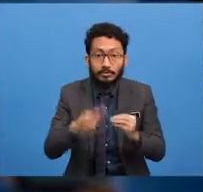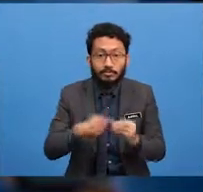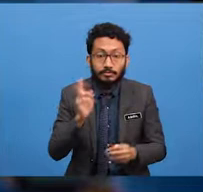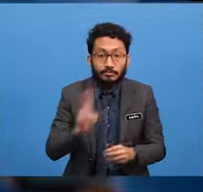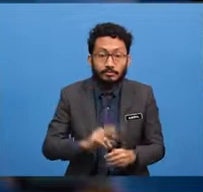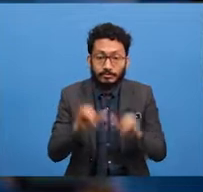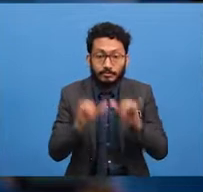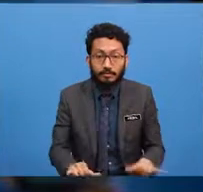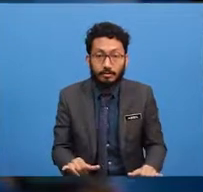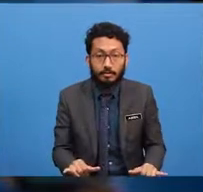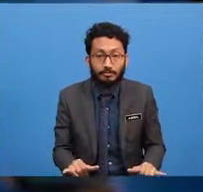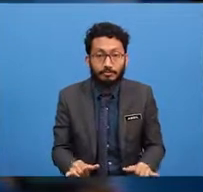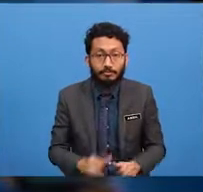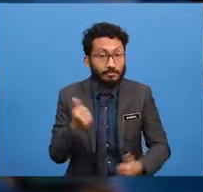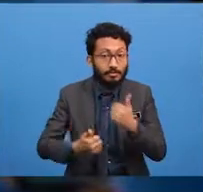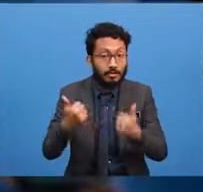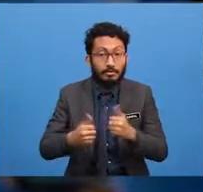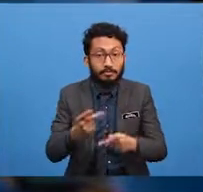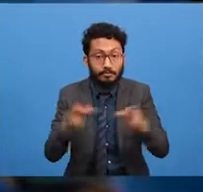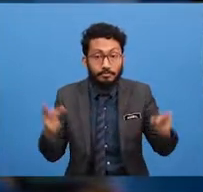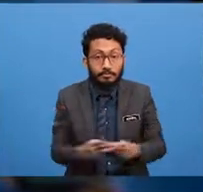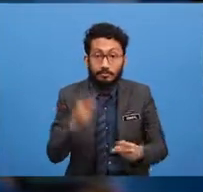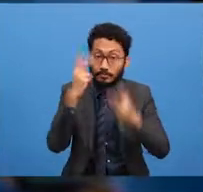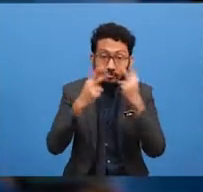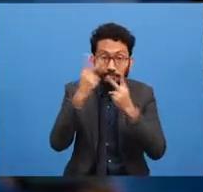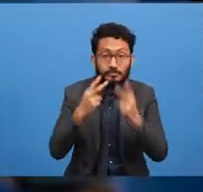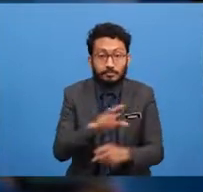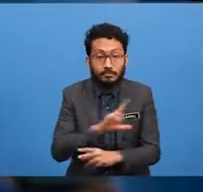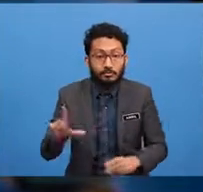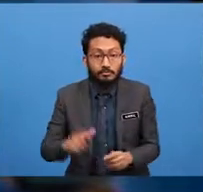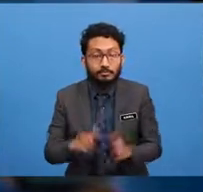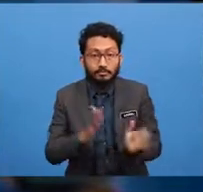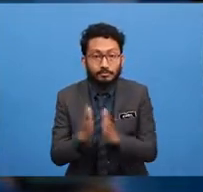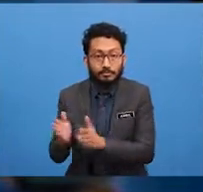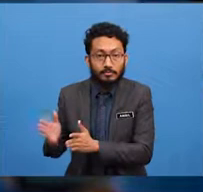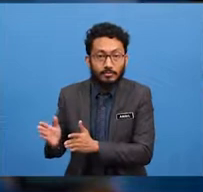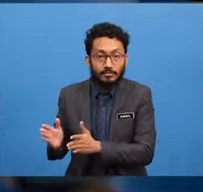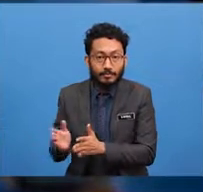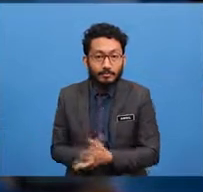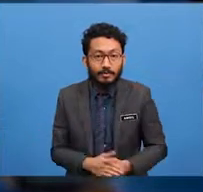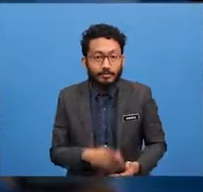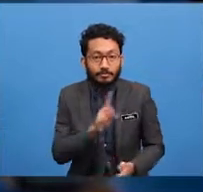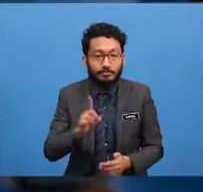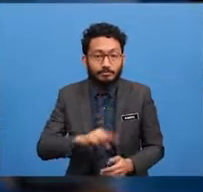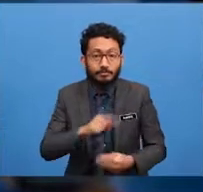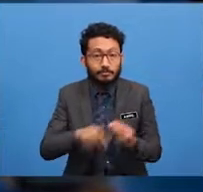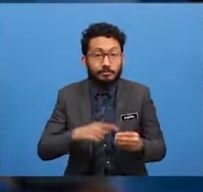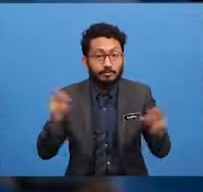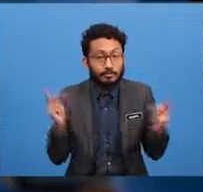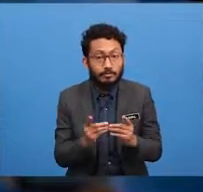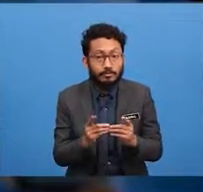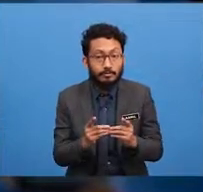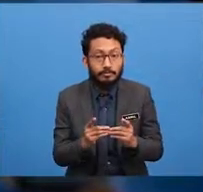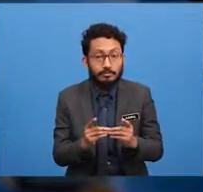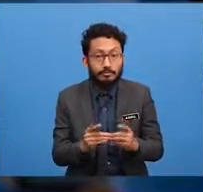stay, which places to visit, and to make arrangements about where and when to meet.